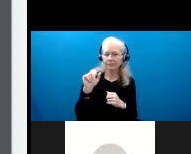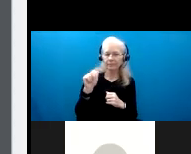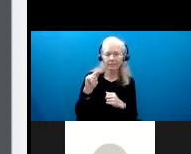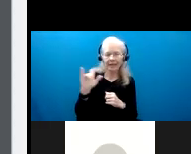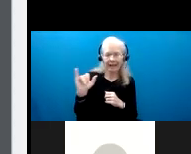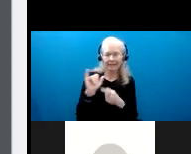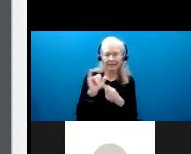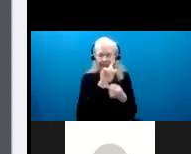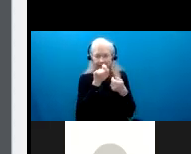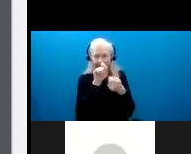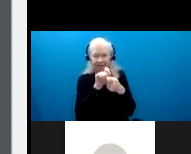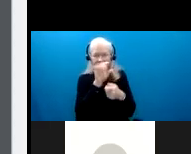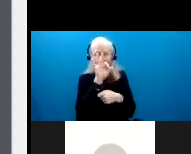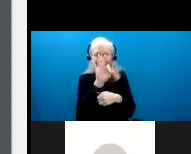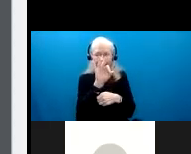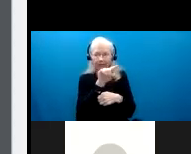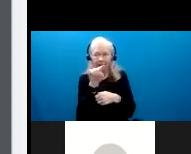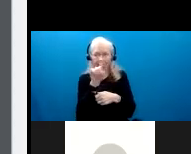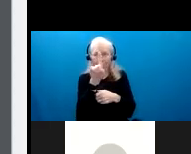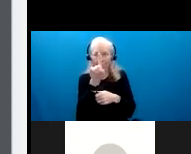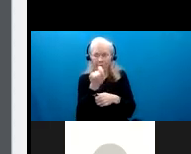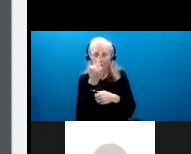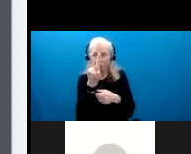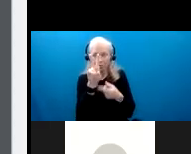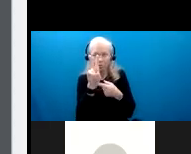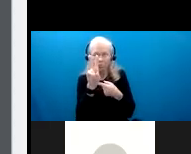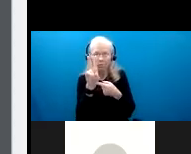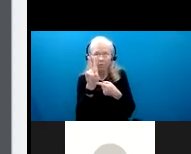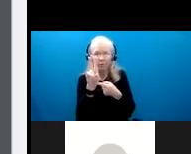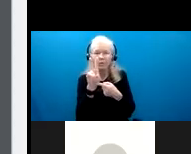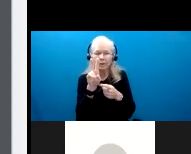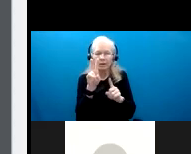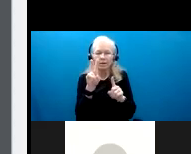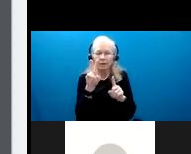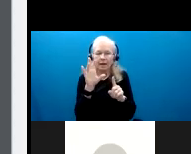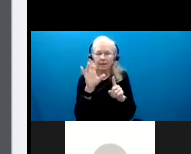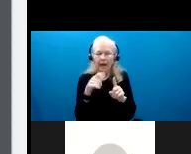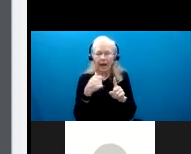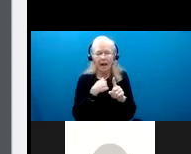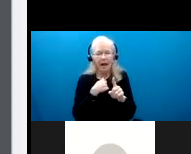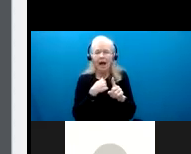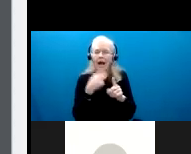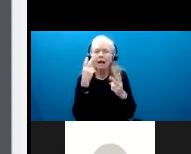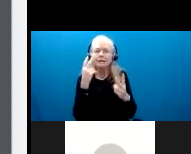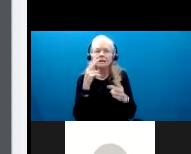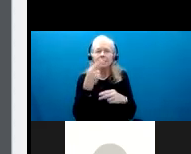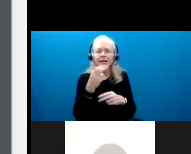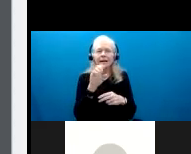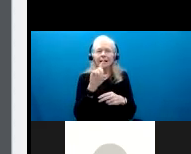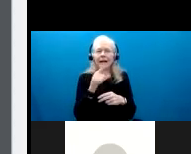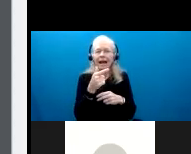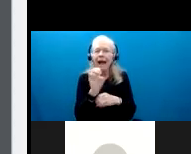F1.2 regarding the locally owned rental housing market, I see this trend of seeing hedge funds coming up and buying up